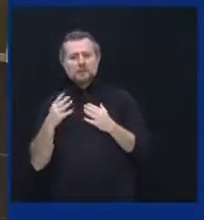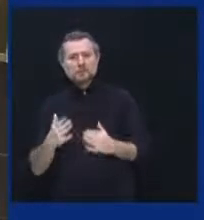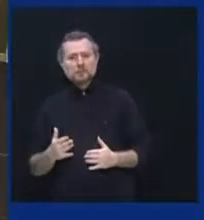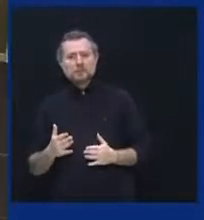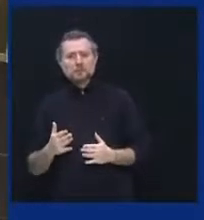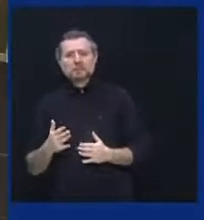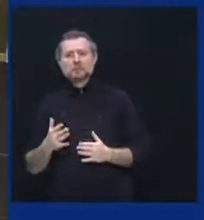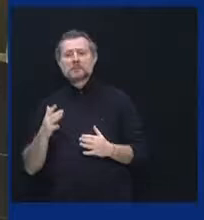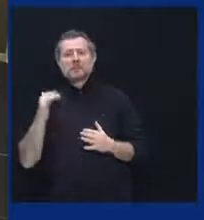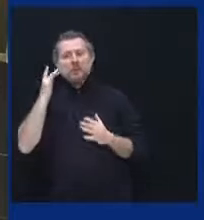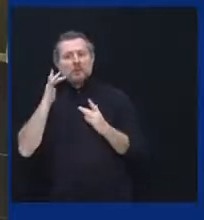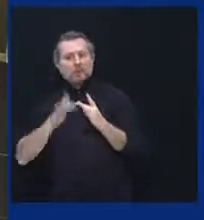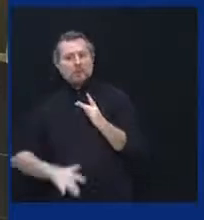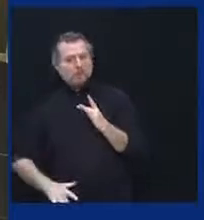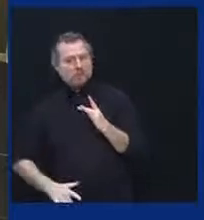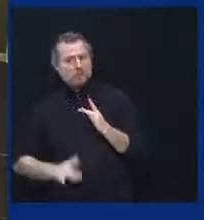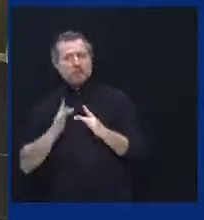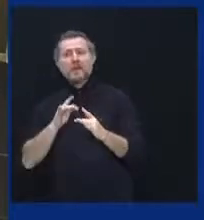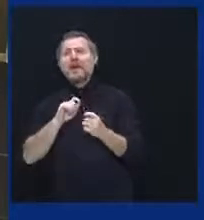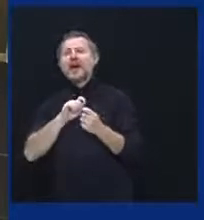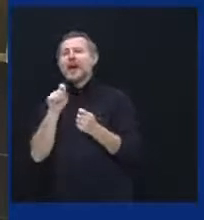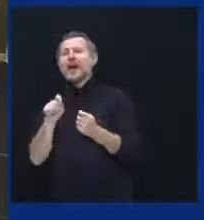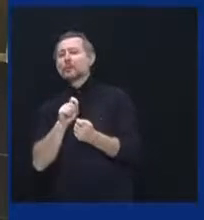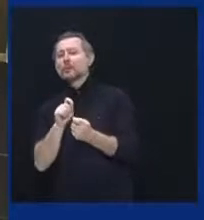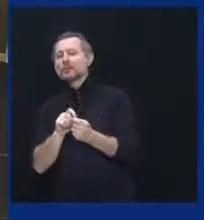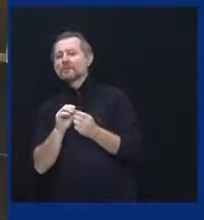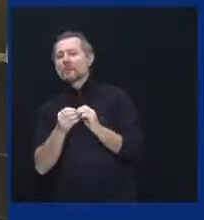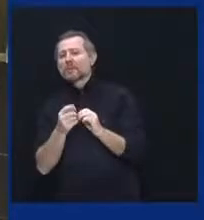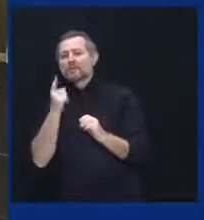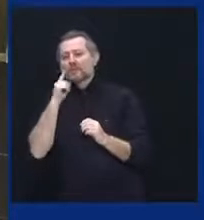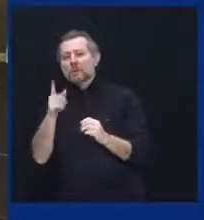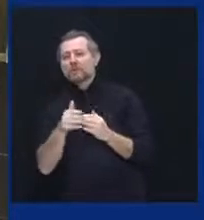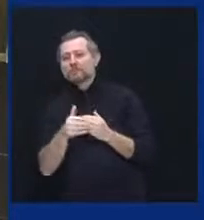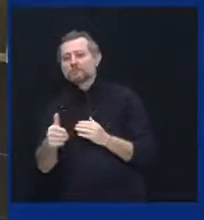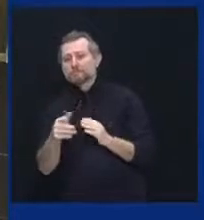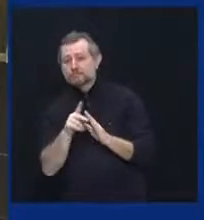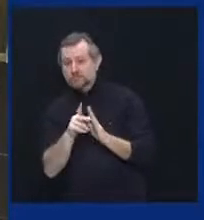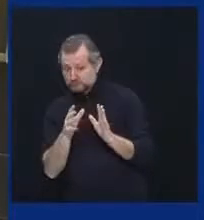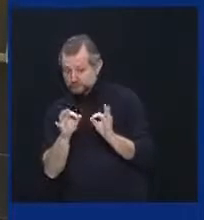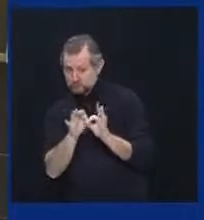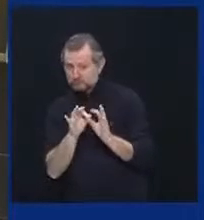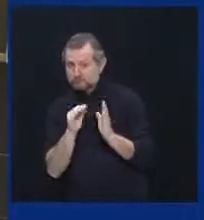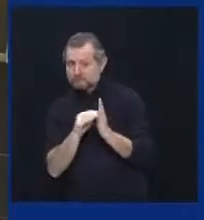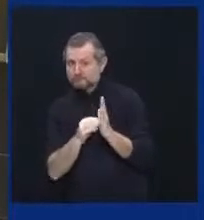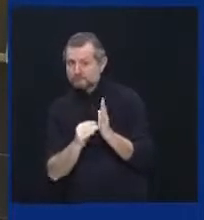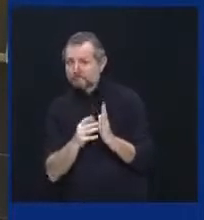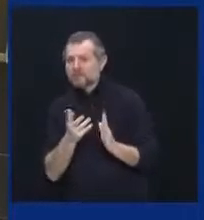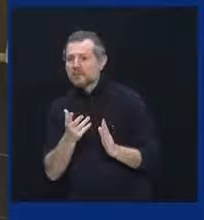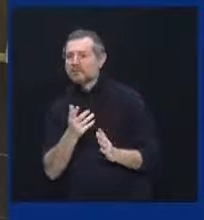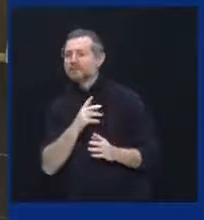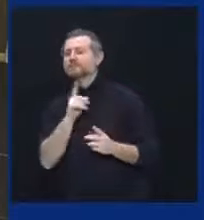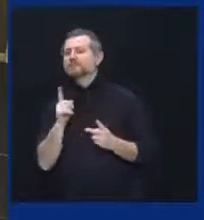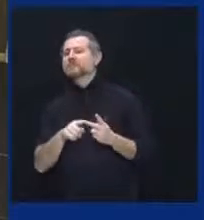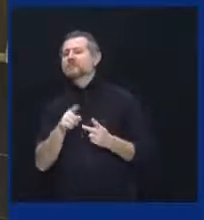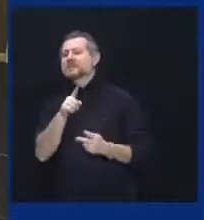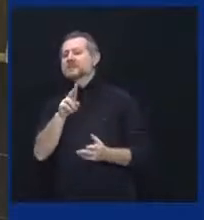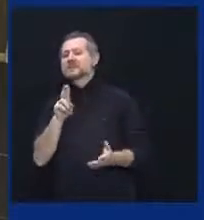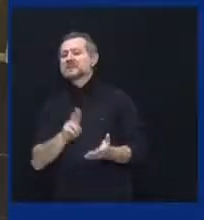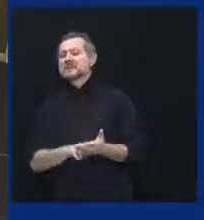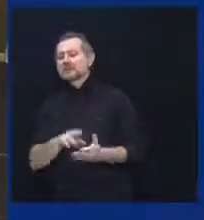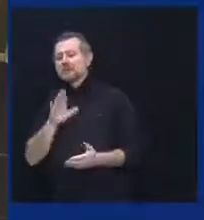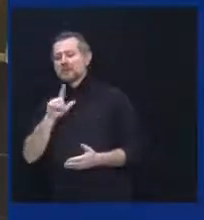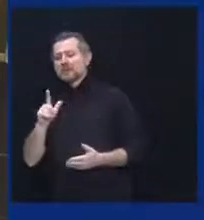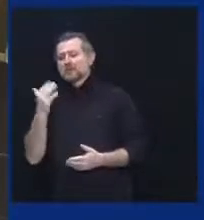agree that having an accurate number for shaping future policy is important. Third question, you also signed a bill in March that